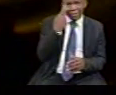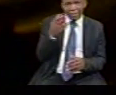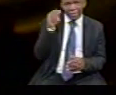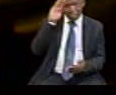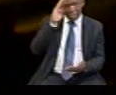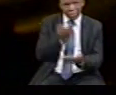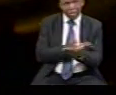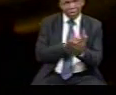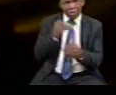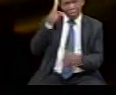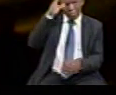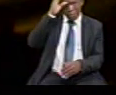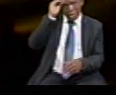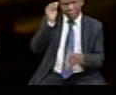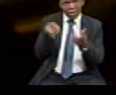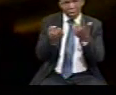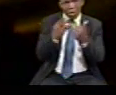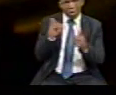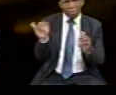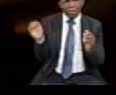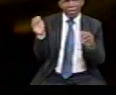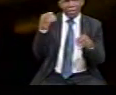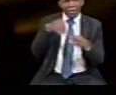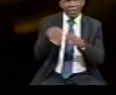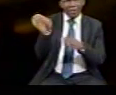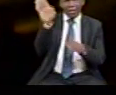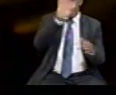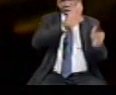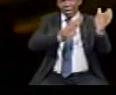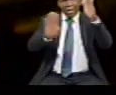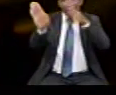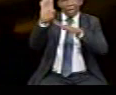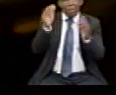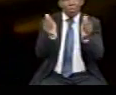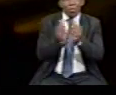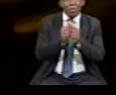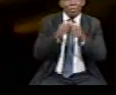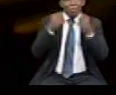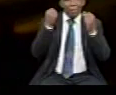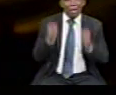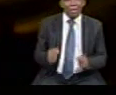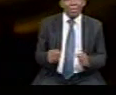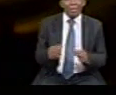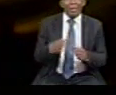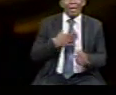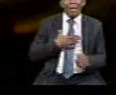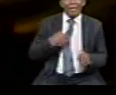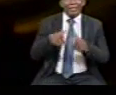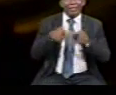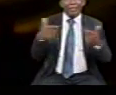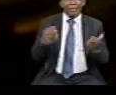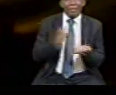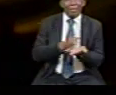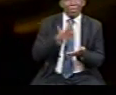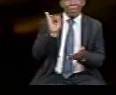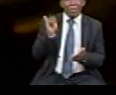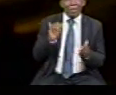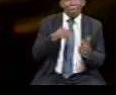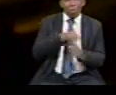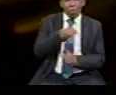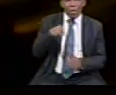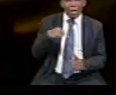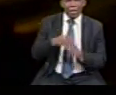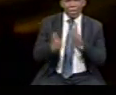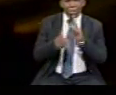Man coming in a cloud with power and great glory. I'm sure you know. When he talks about the Son of Man there,